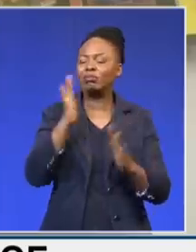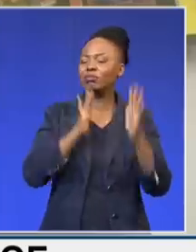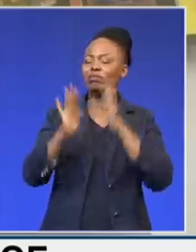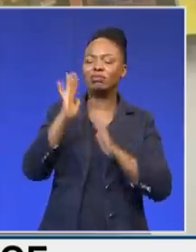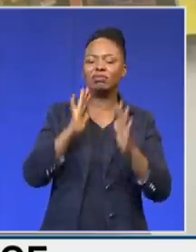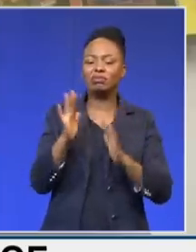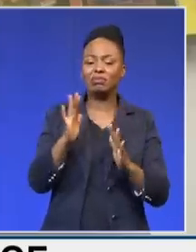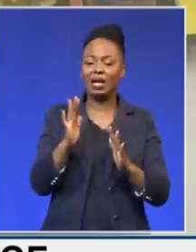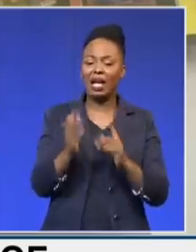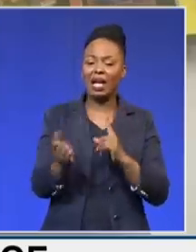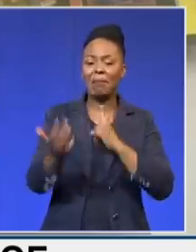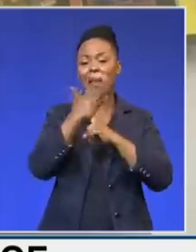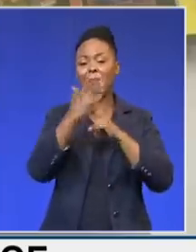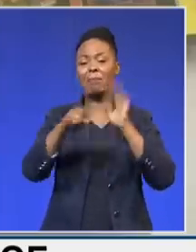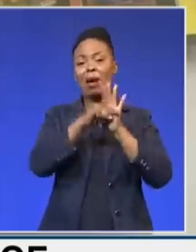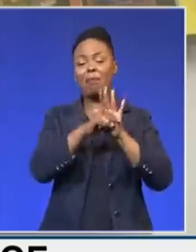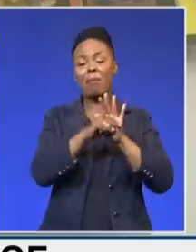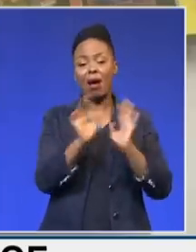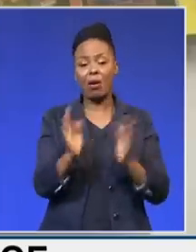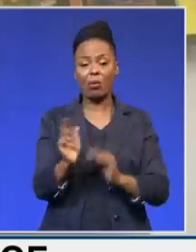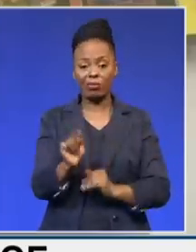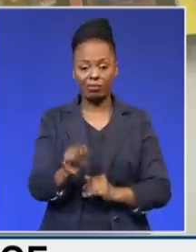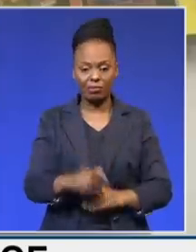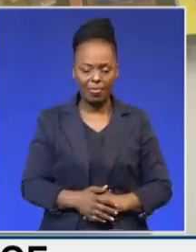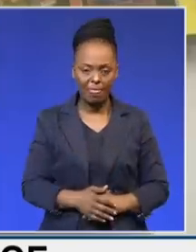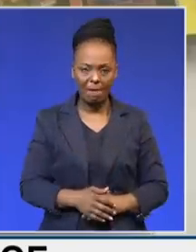here for South Africans, in your view?